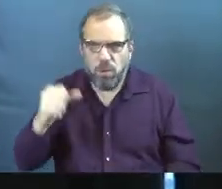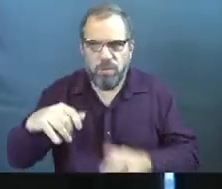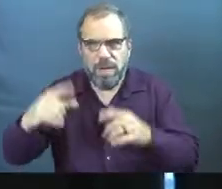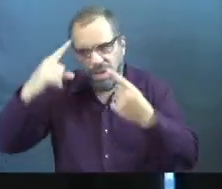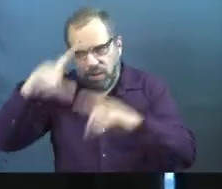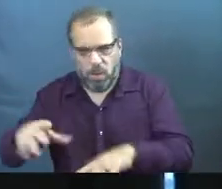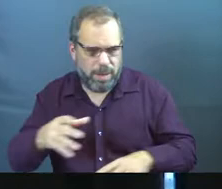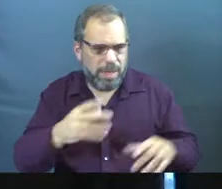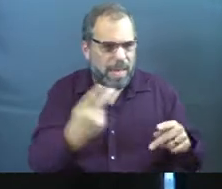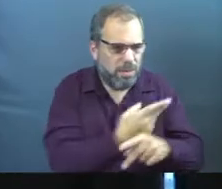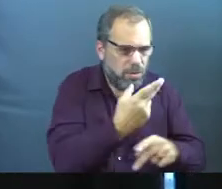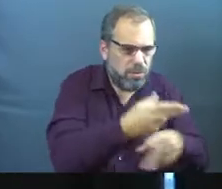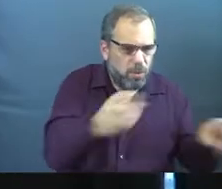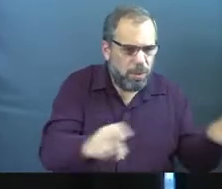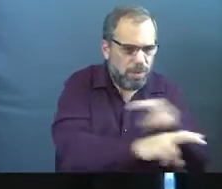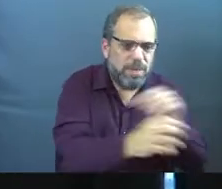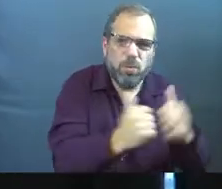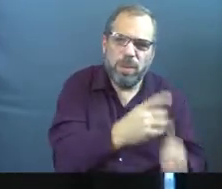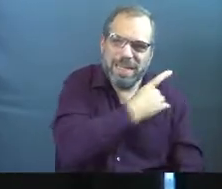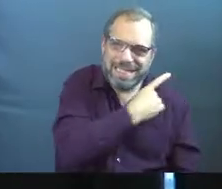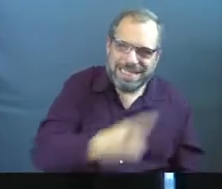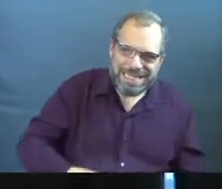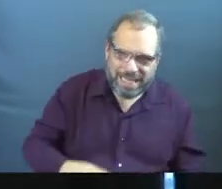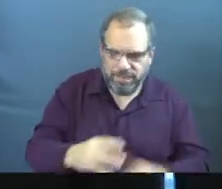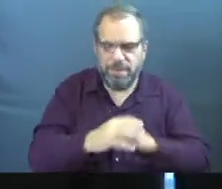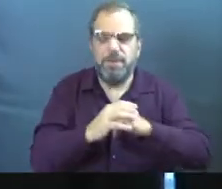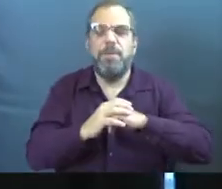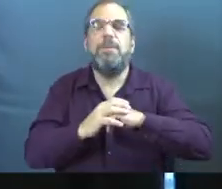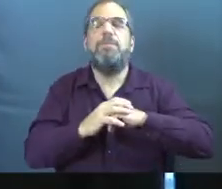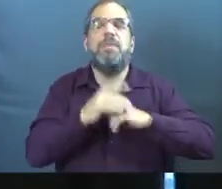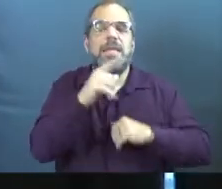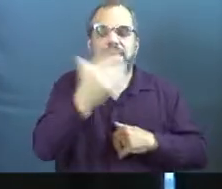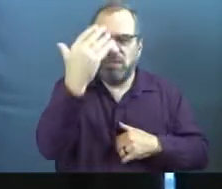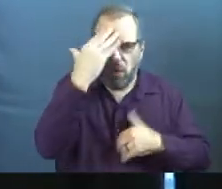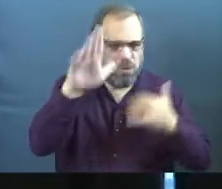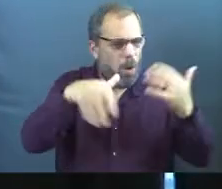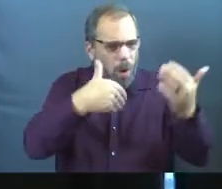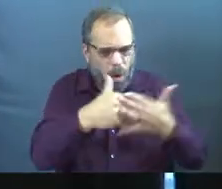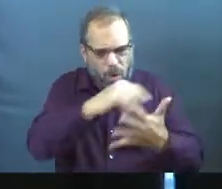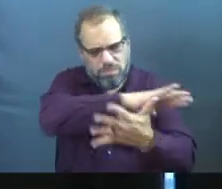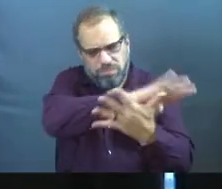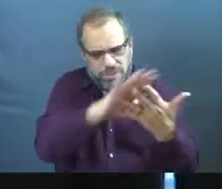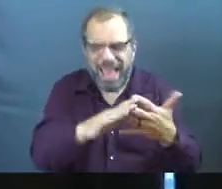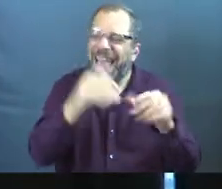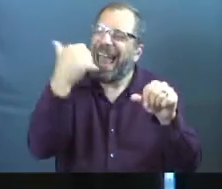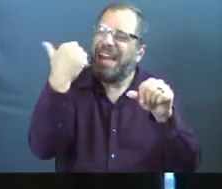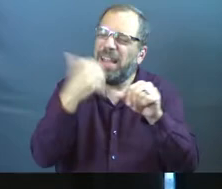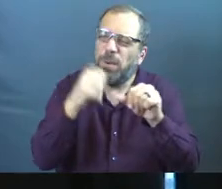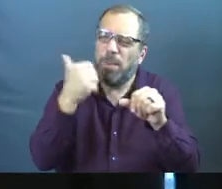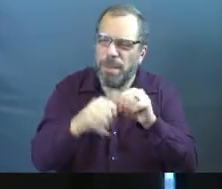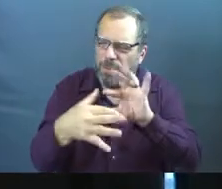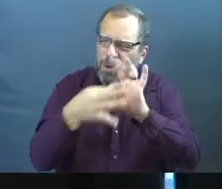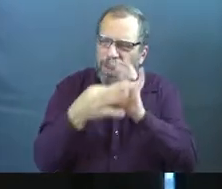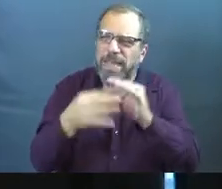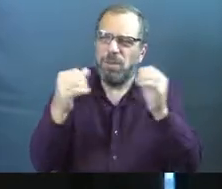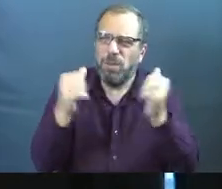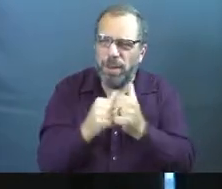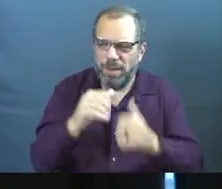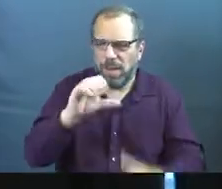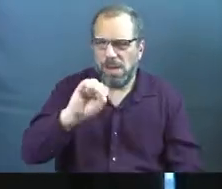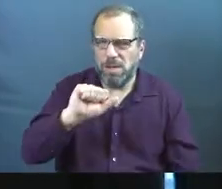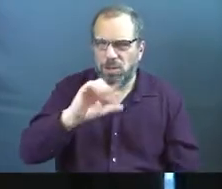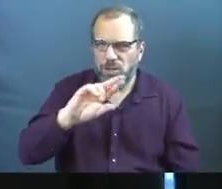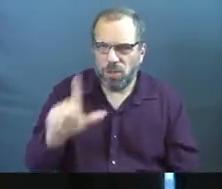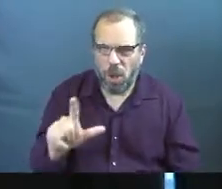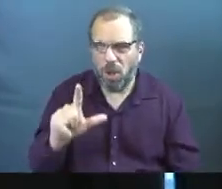was placing David as the king. That David was the next anointed king. He knows all these things, and he remembers the relationship that he had with Saul